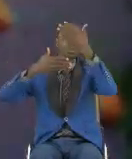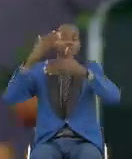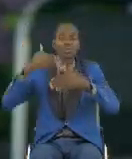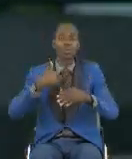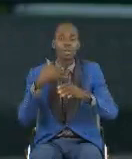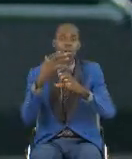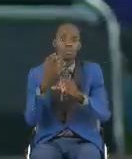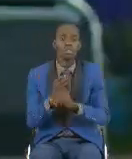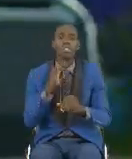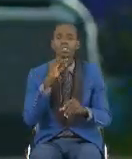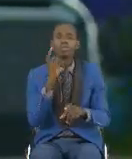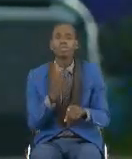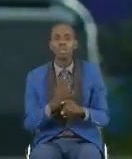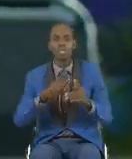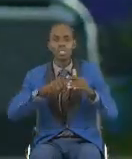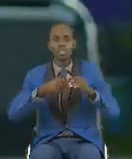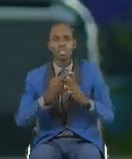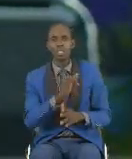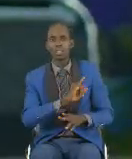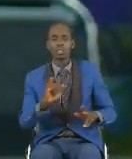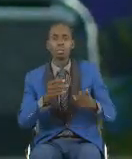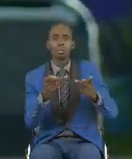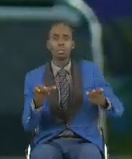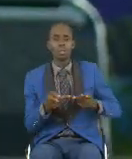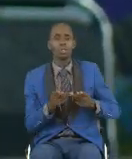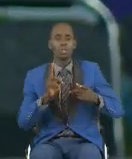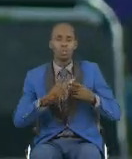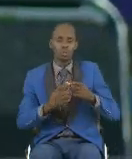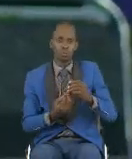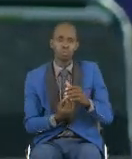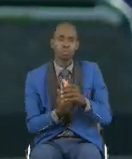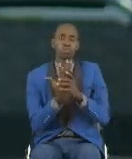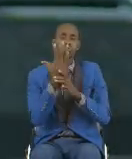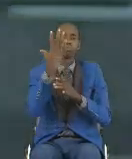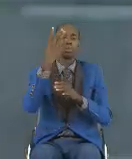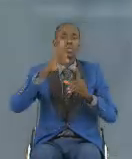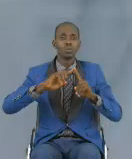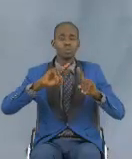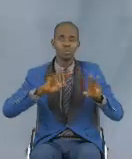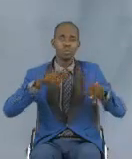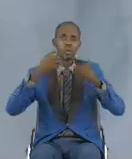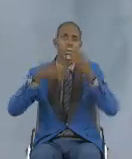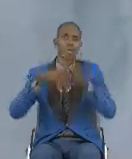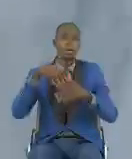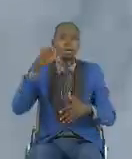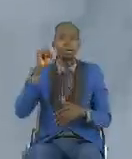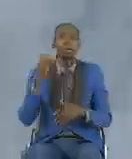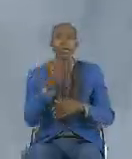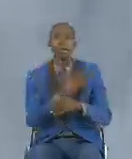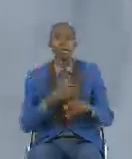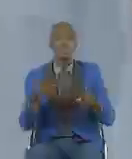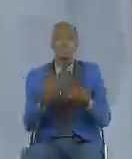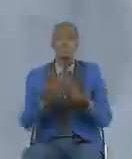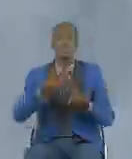platform to spring up, to launch out, and you launch out